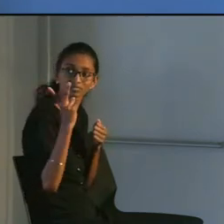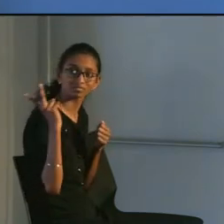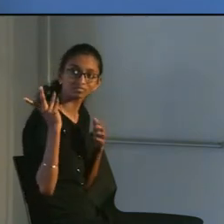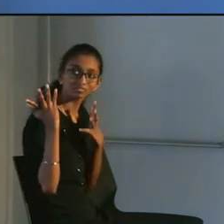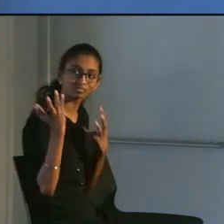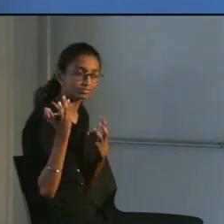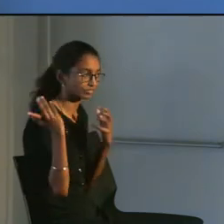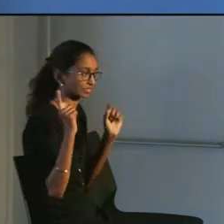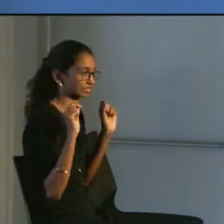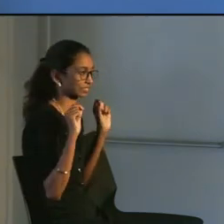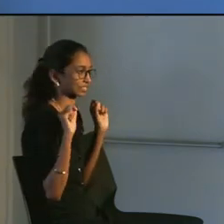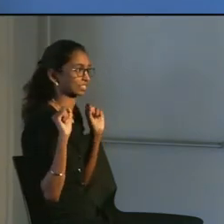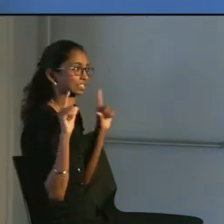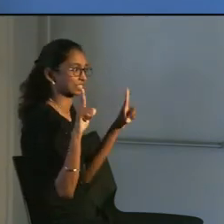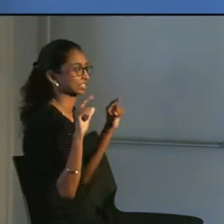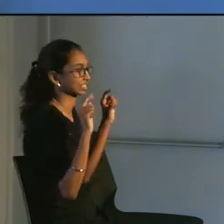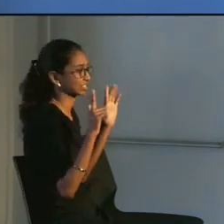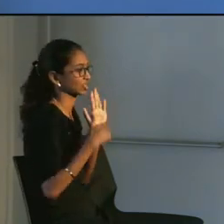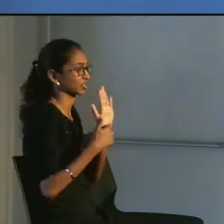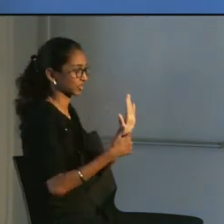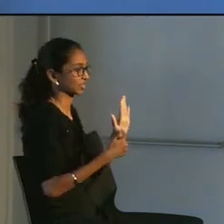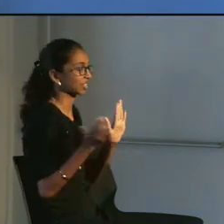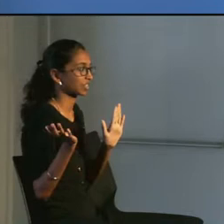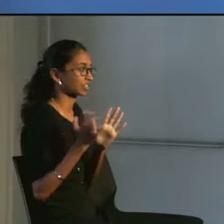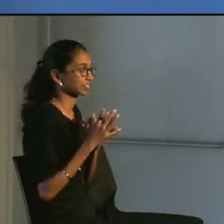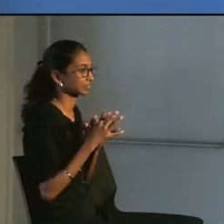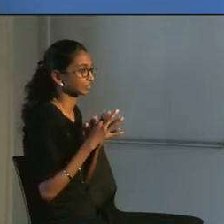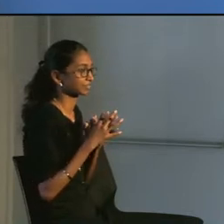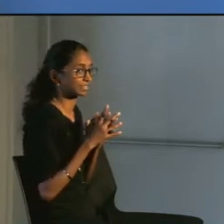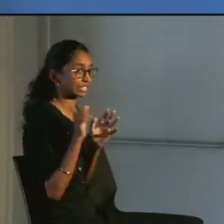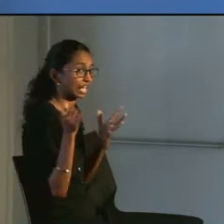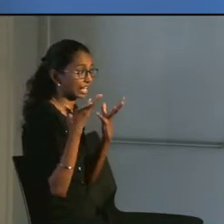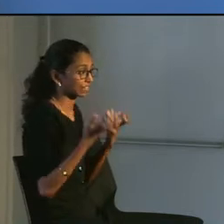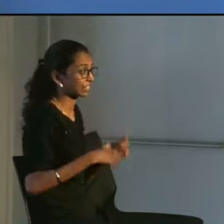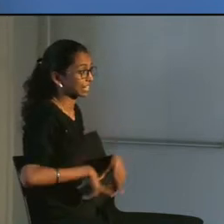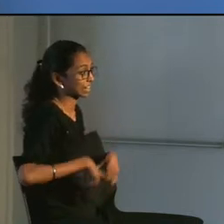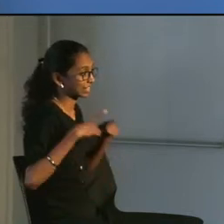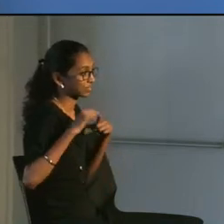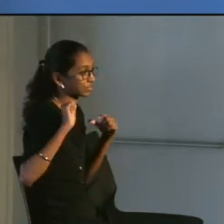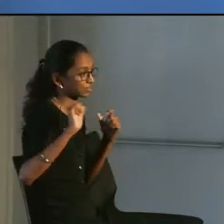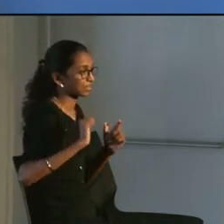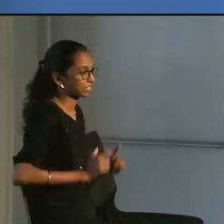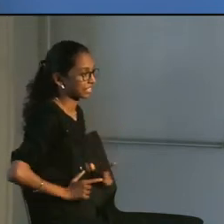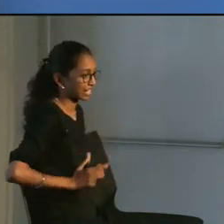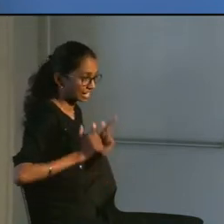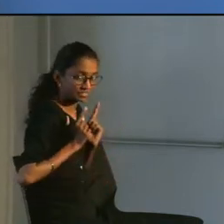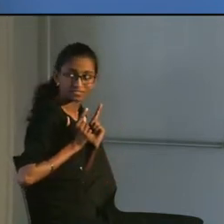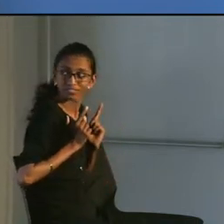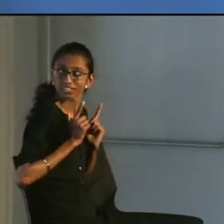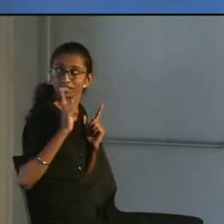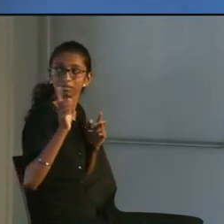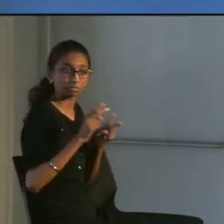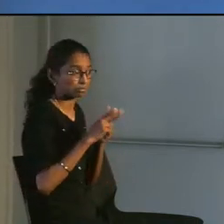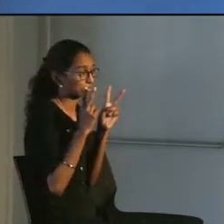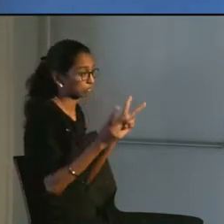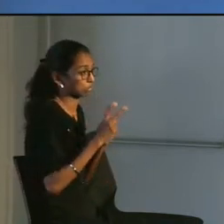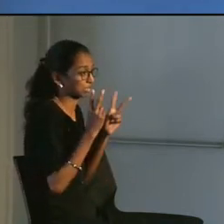framing themselves the way that they also live their lives. They attend meetings in,